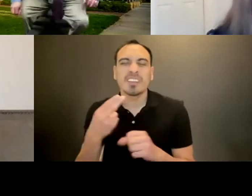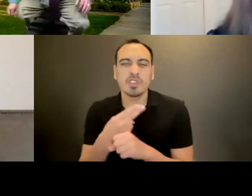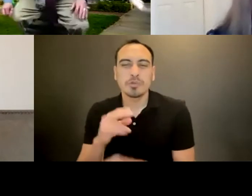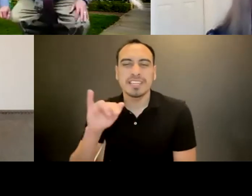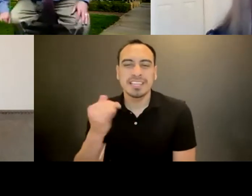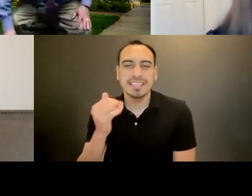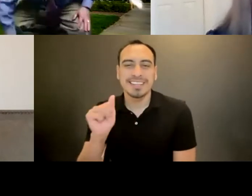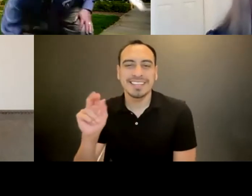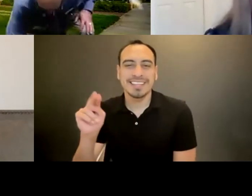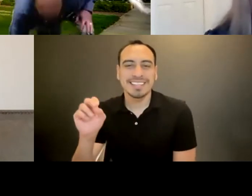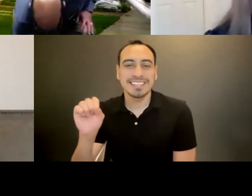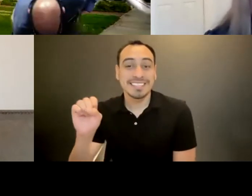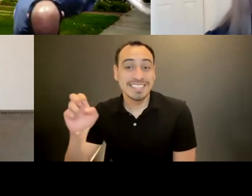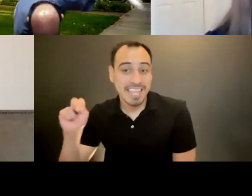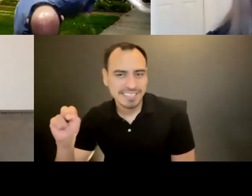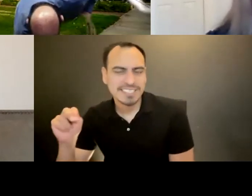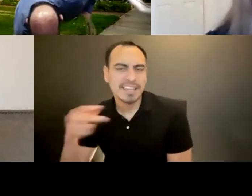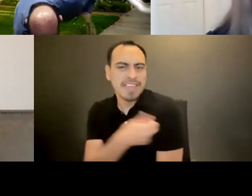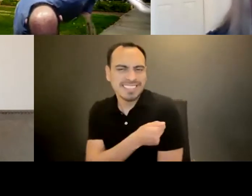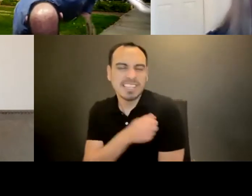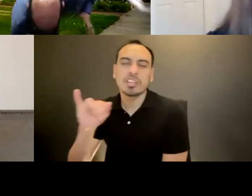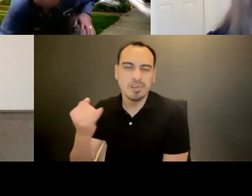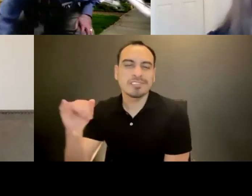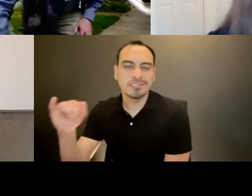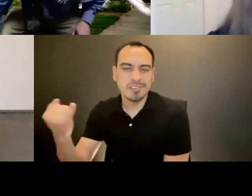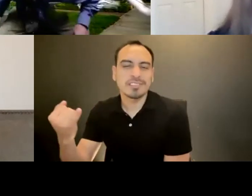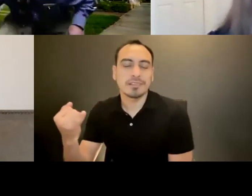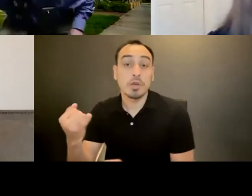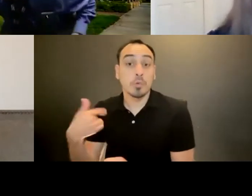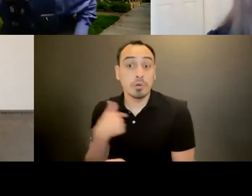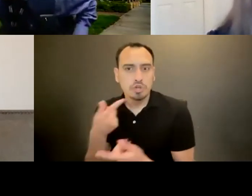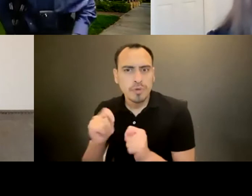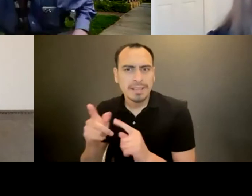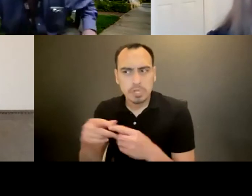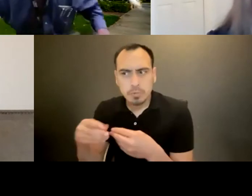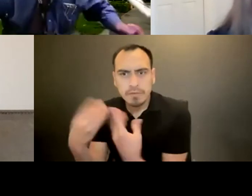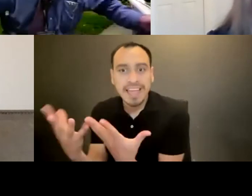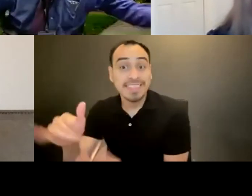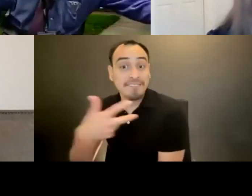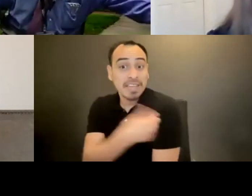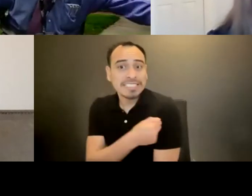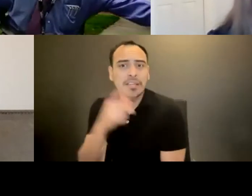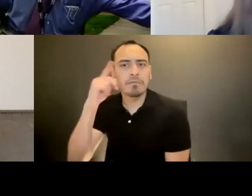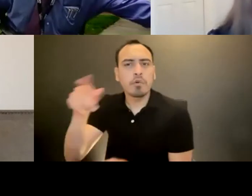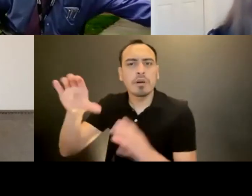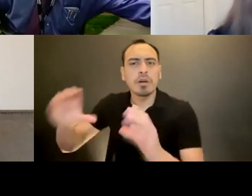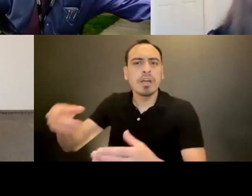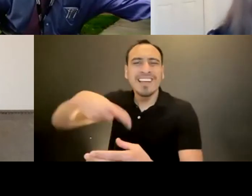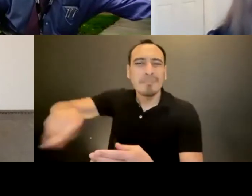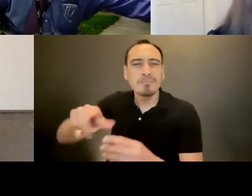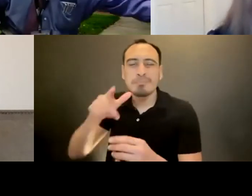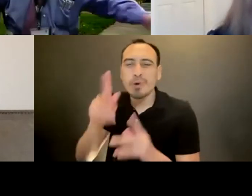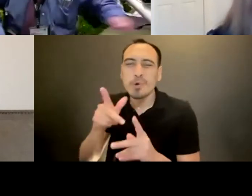on groups that would have a hard time in coming back for their second dose. So people that would